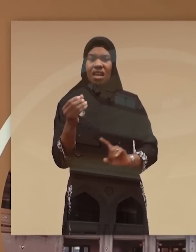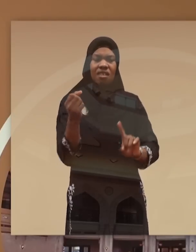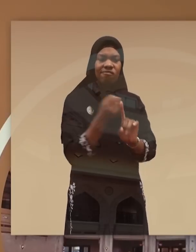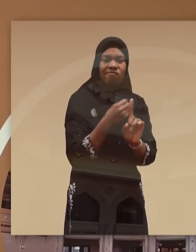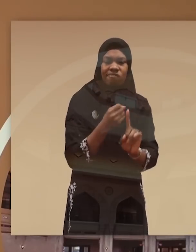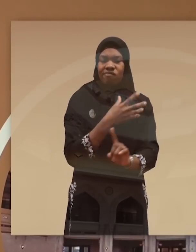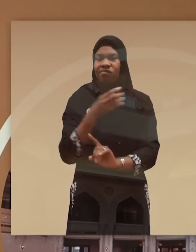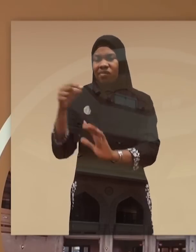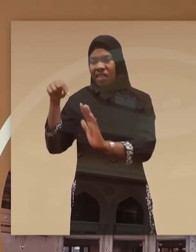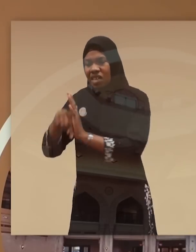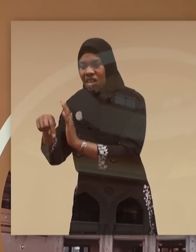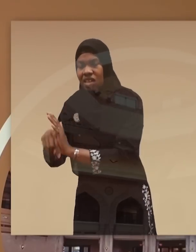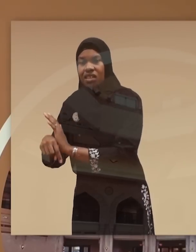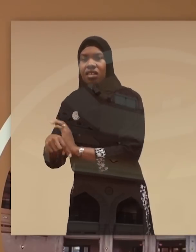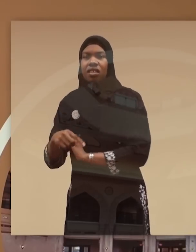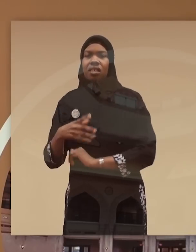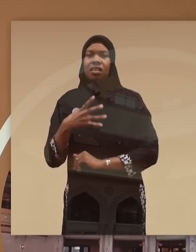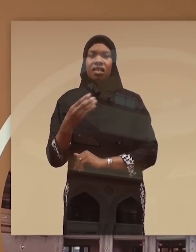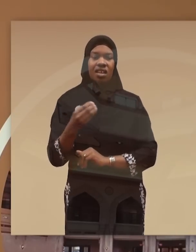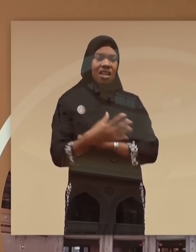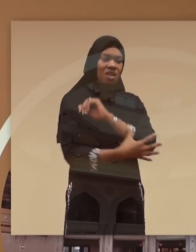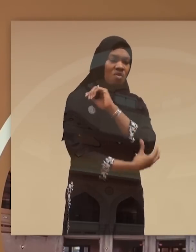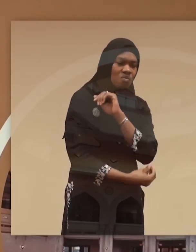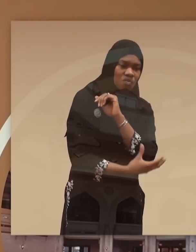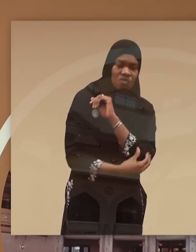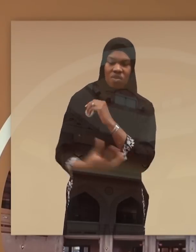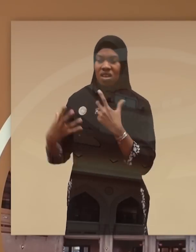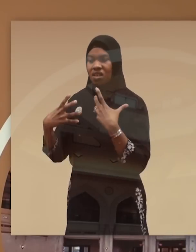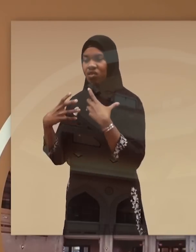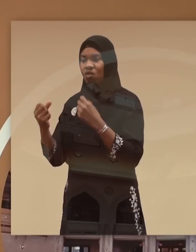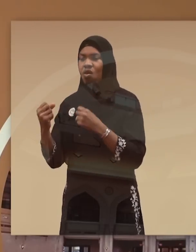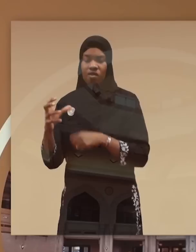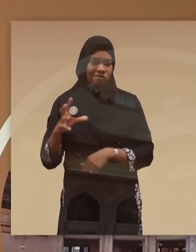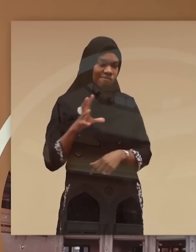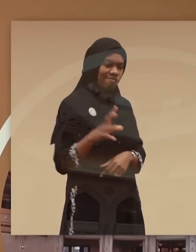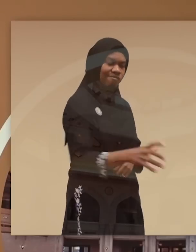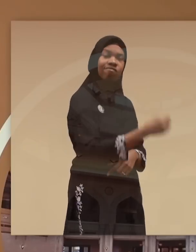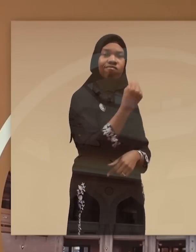killing and the strong take advantage of the weak and everything to keep it as is.